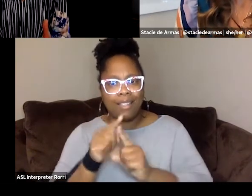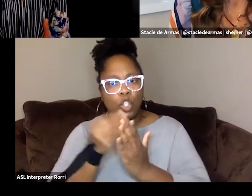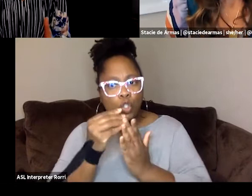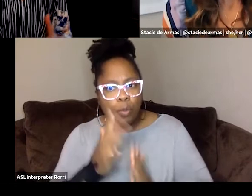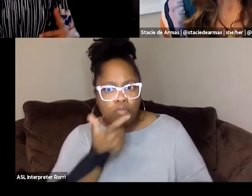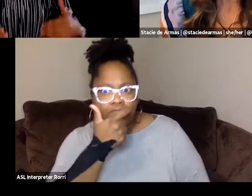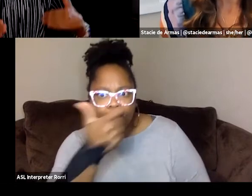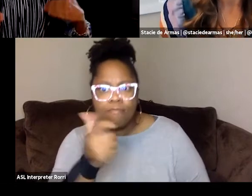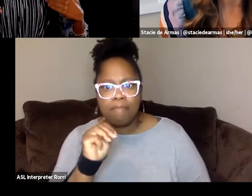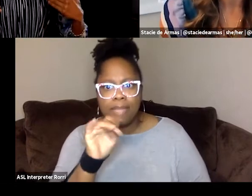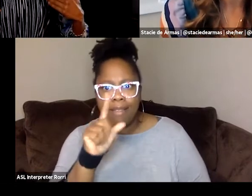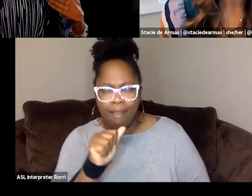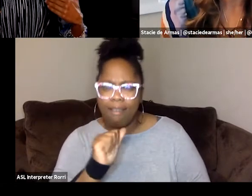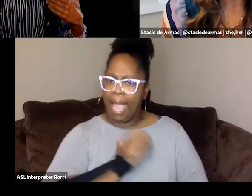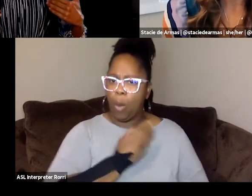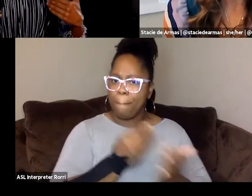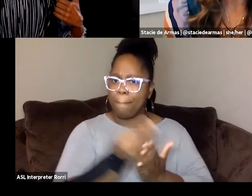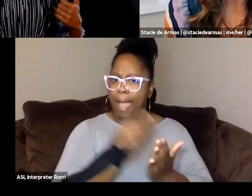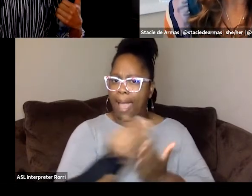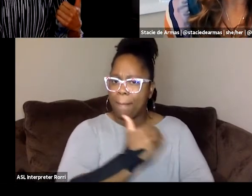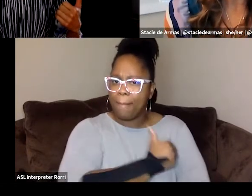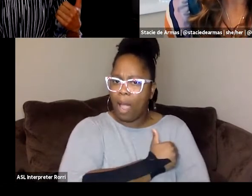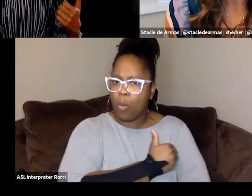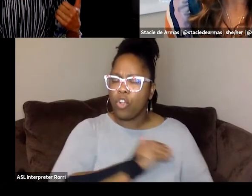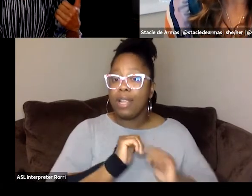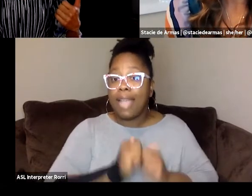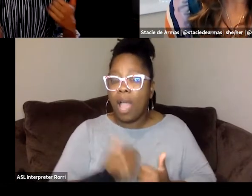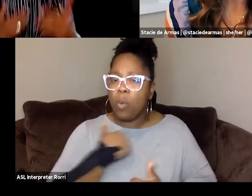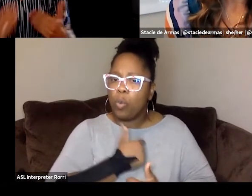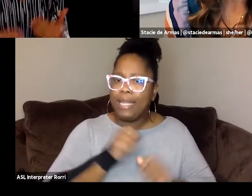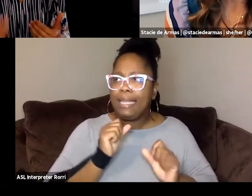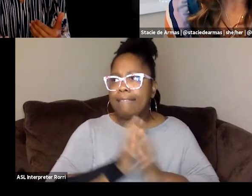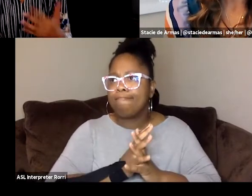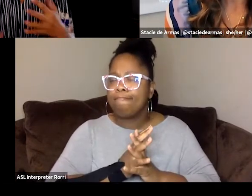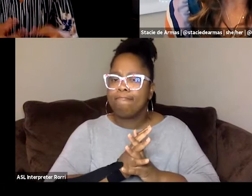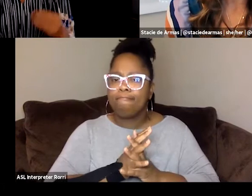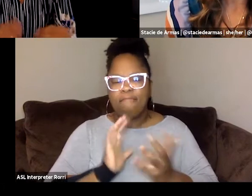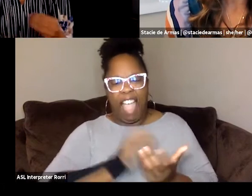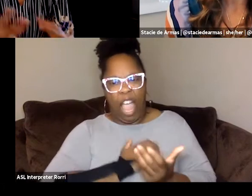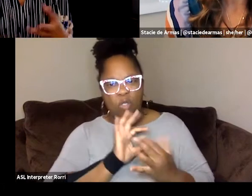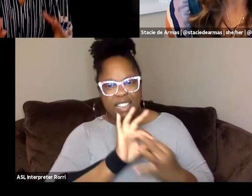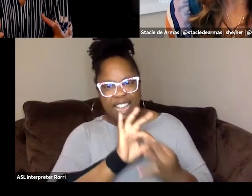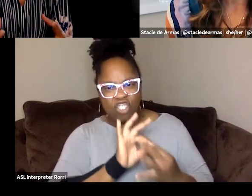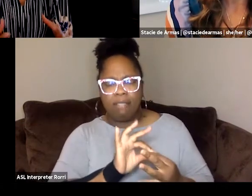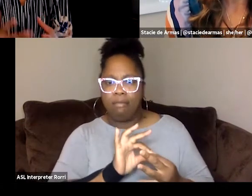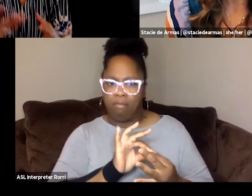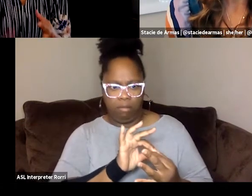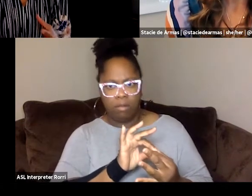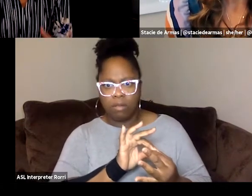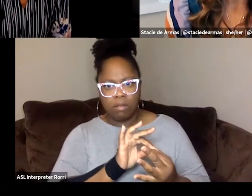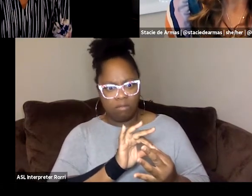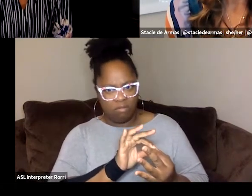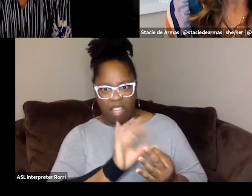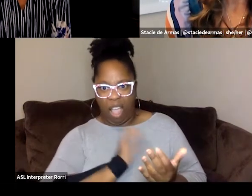buying power, and then how we can seek and our connectivity and how we can use that to